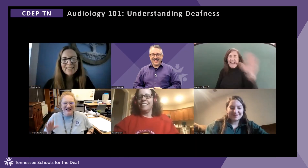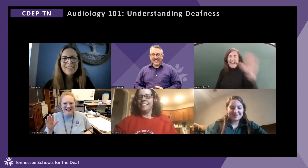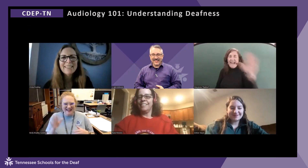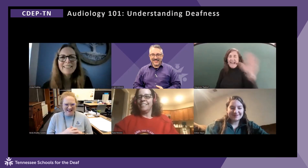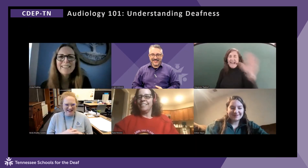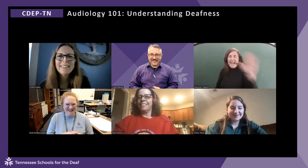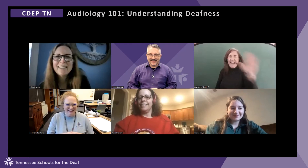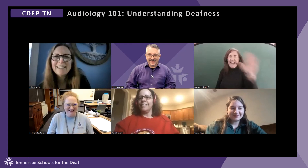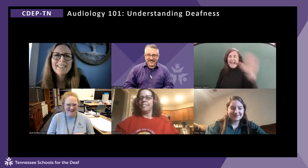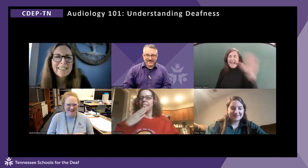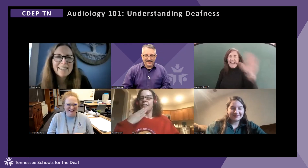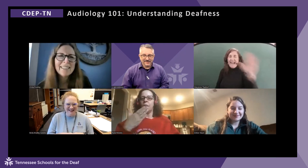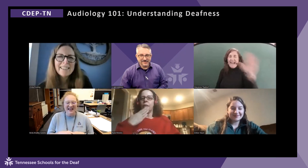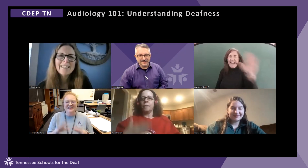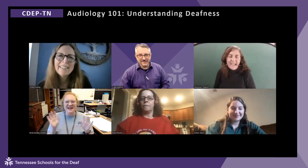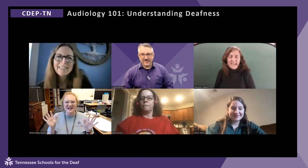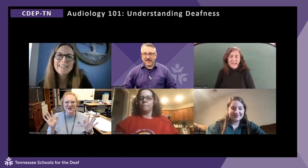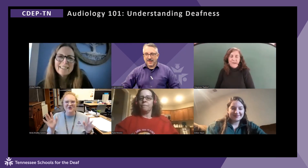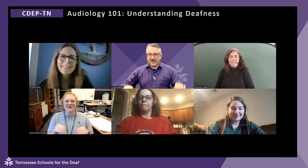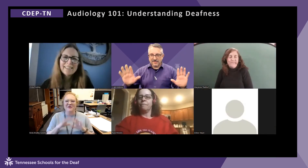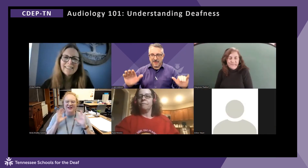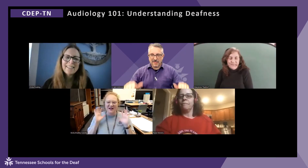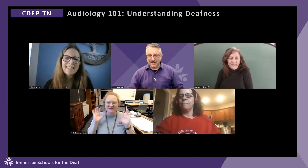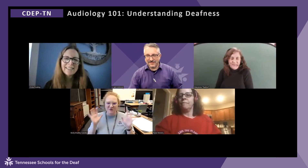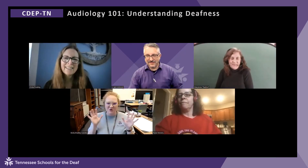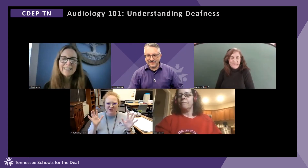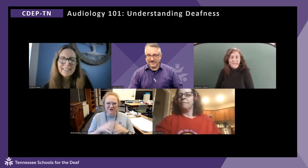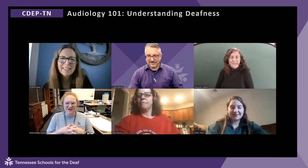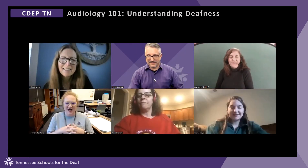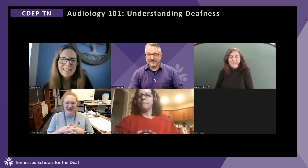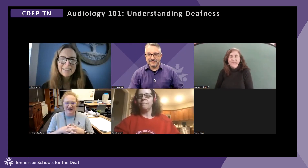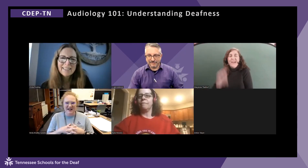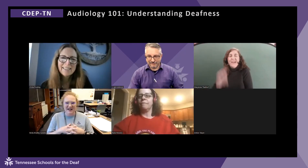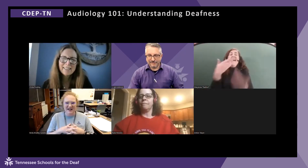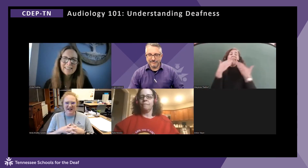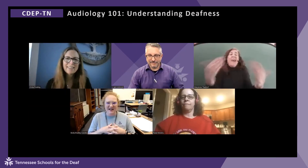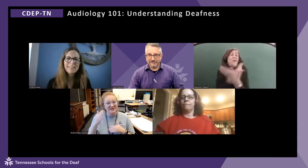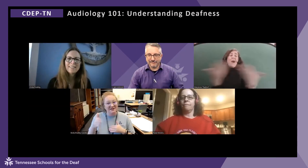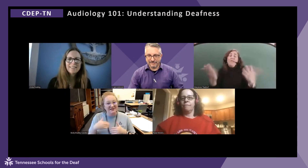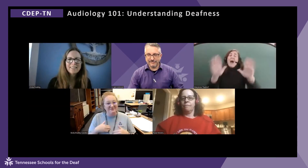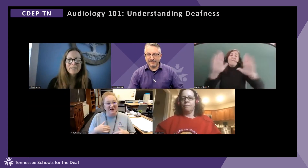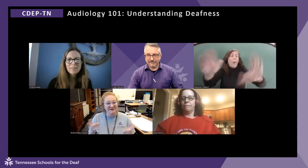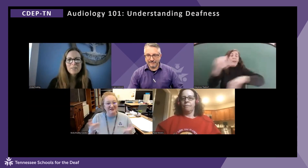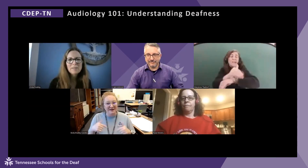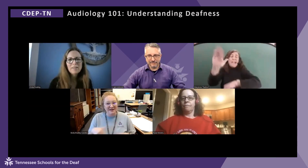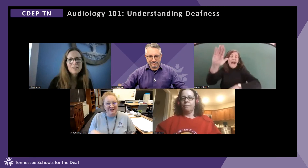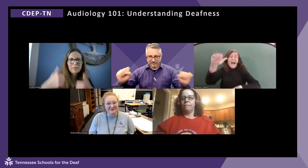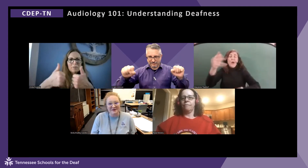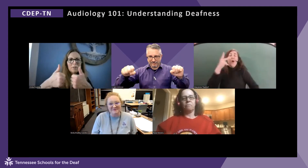Thank you. Hello. Thank you, everybody. Have a wonderful night, and we'll see you next